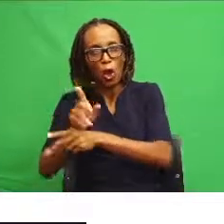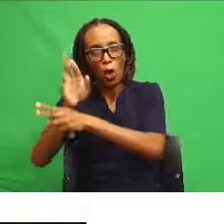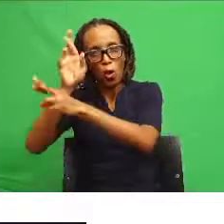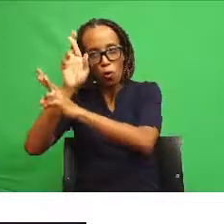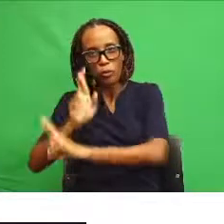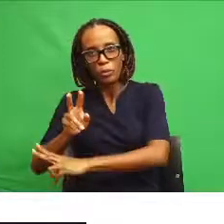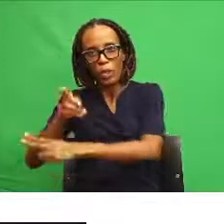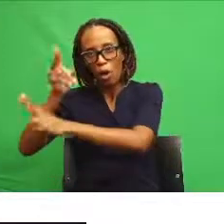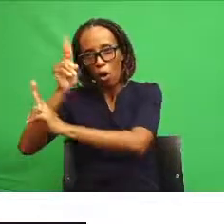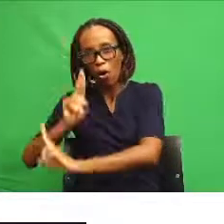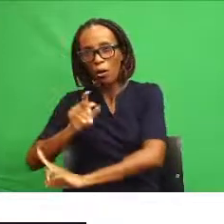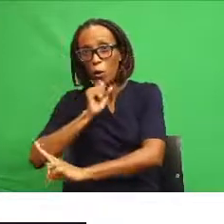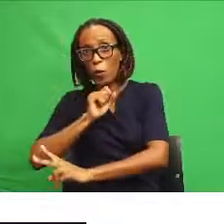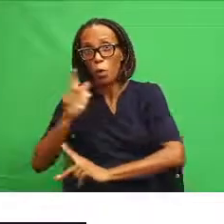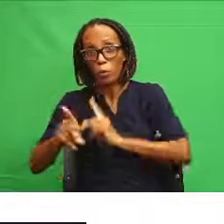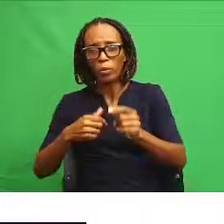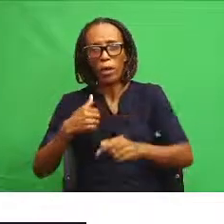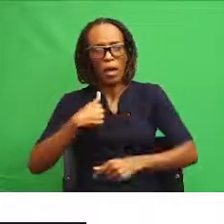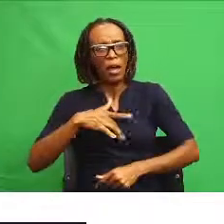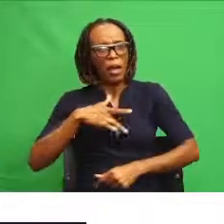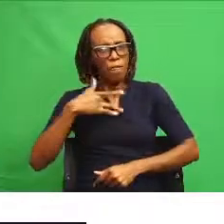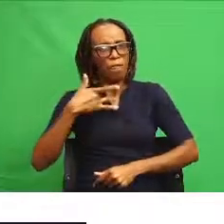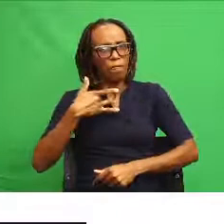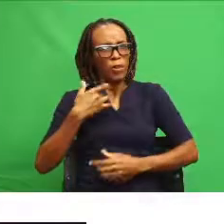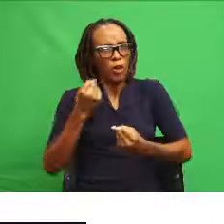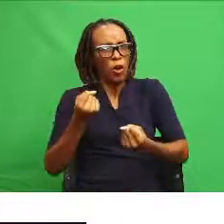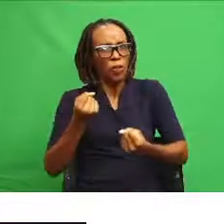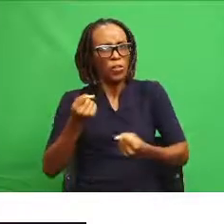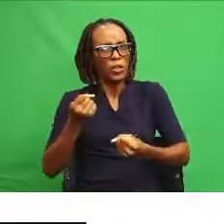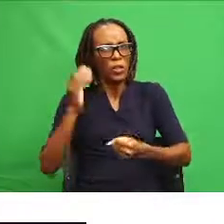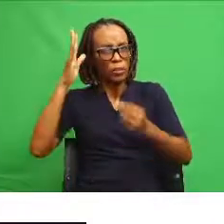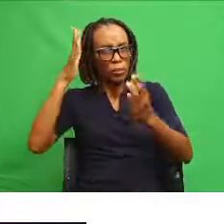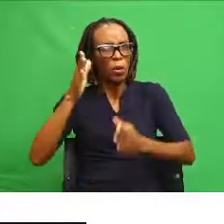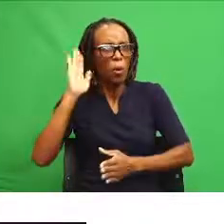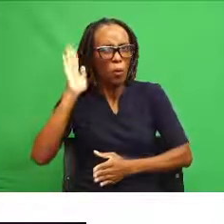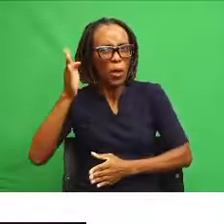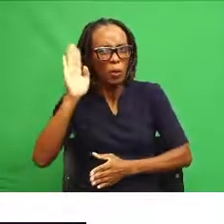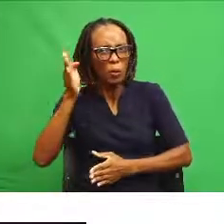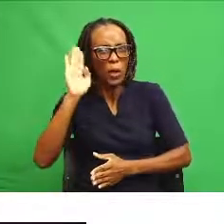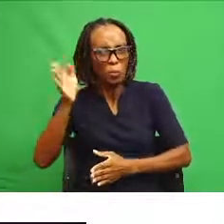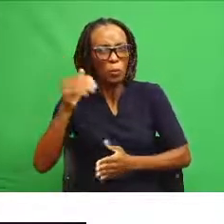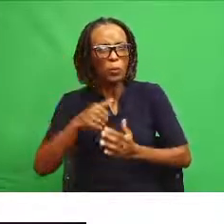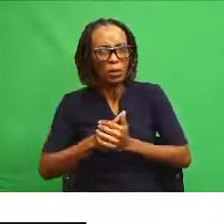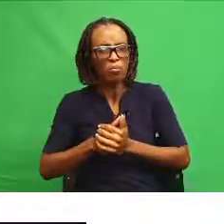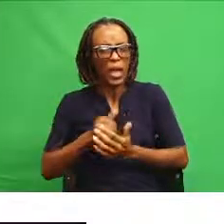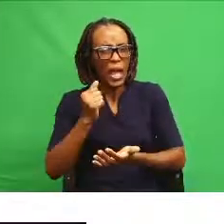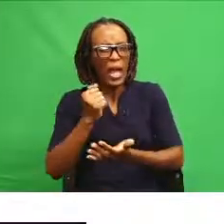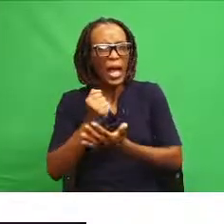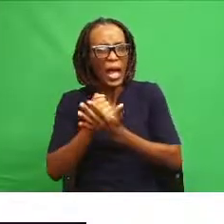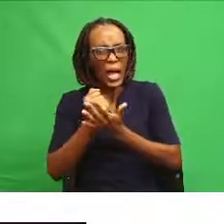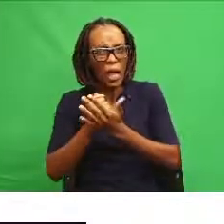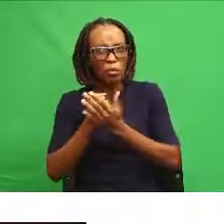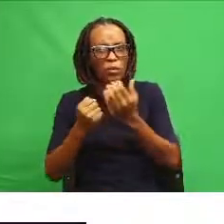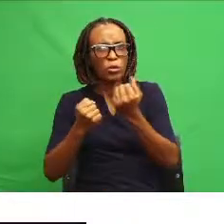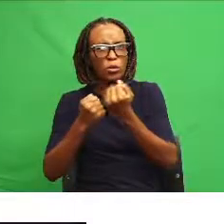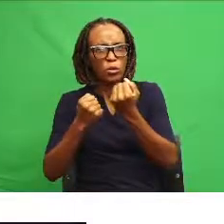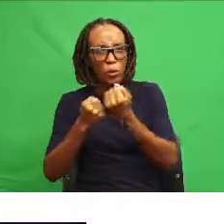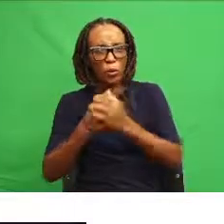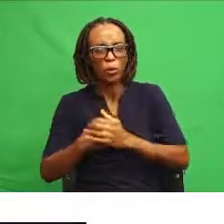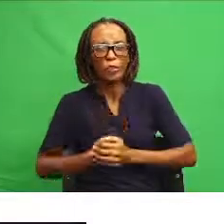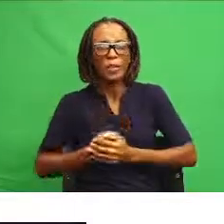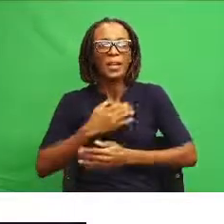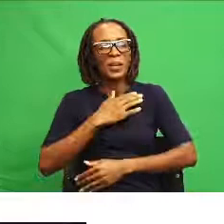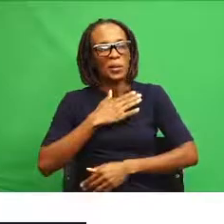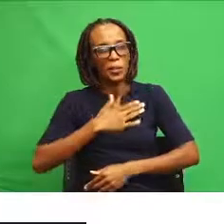deserve. I am confident that this webinar will play a significant role in this endeavor. Do have a